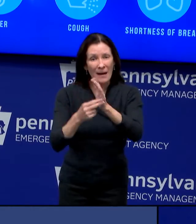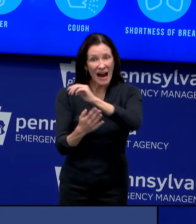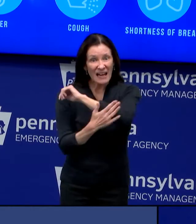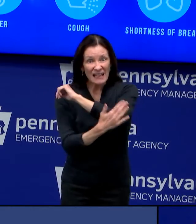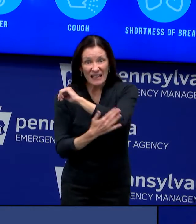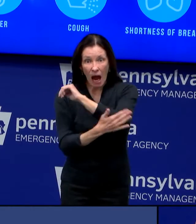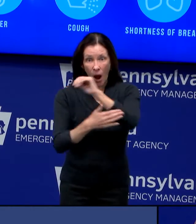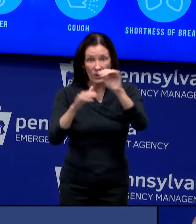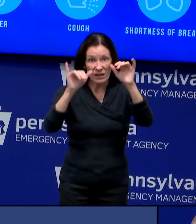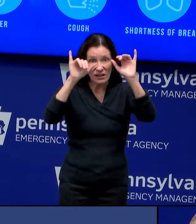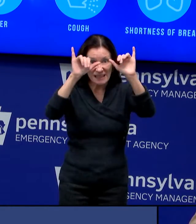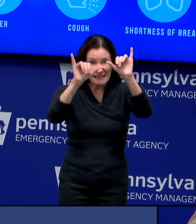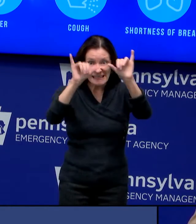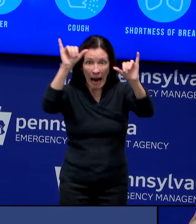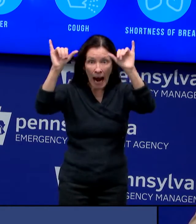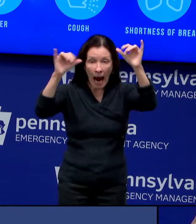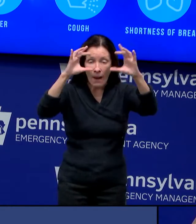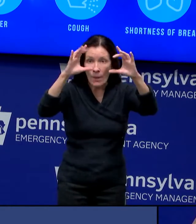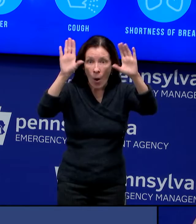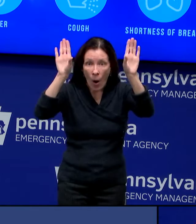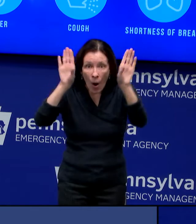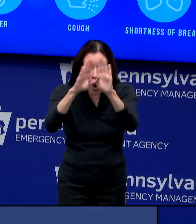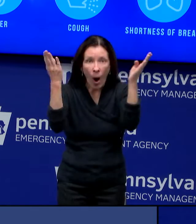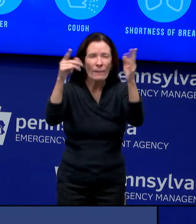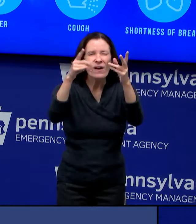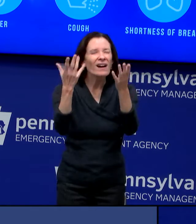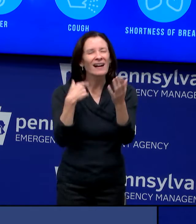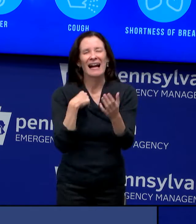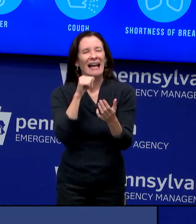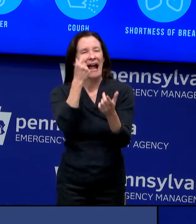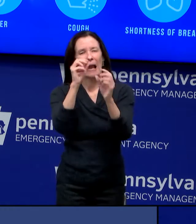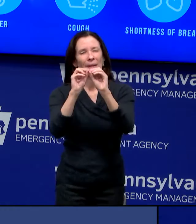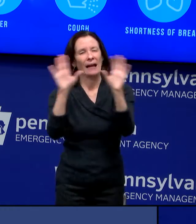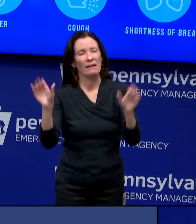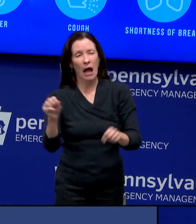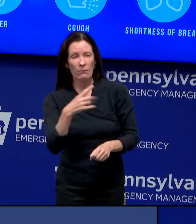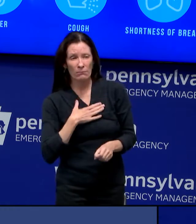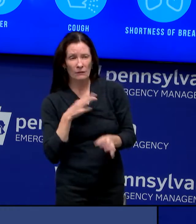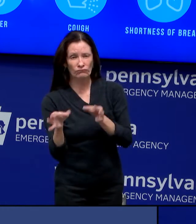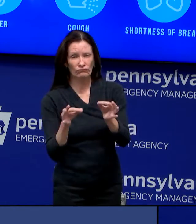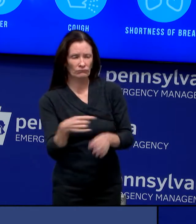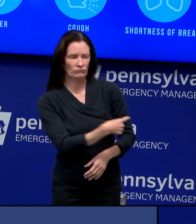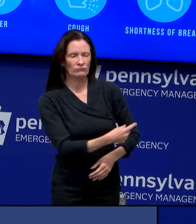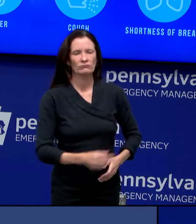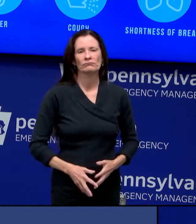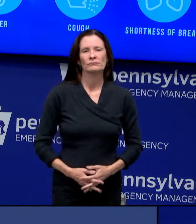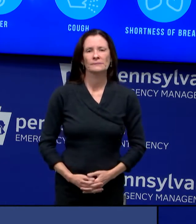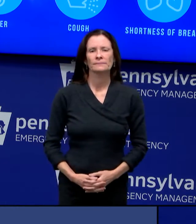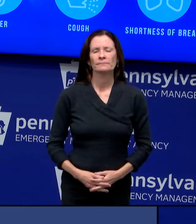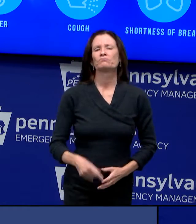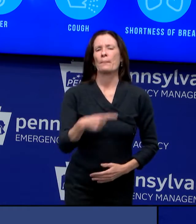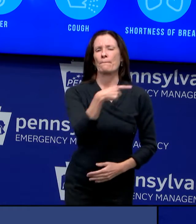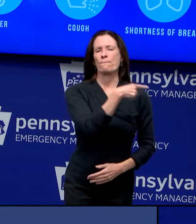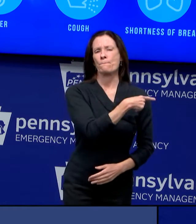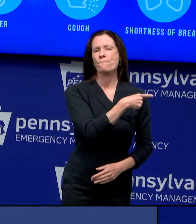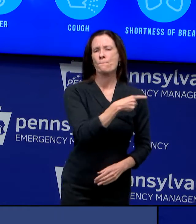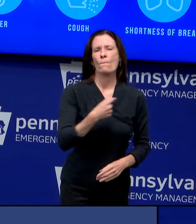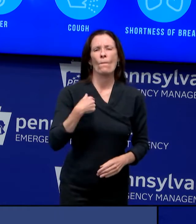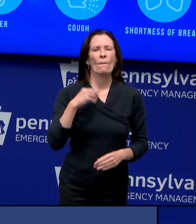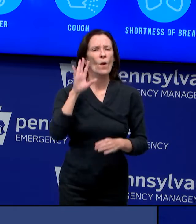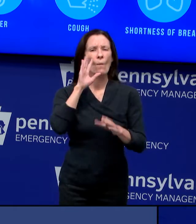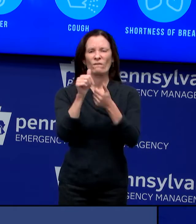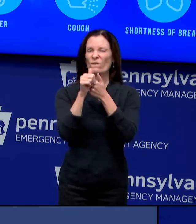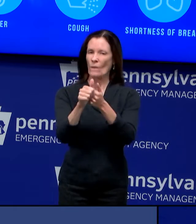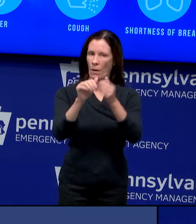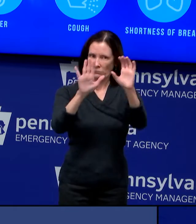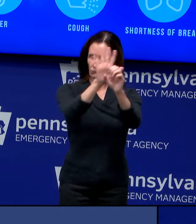as I mentioned, that metric will be very important. It's something that we can measure and put our, put down